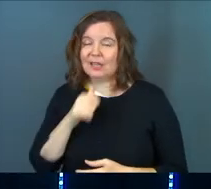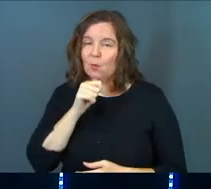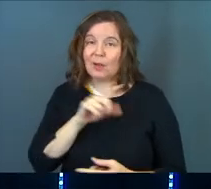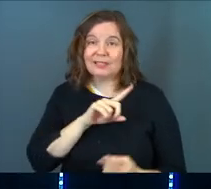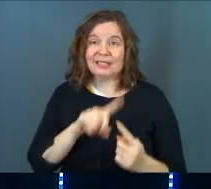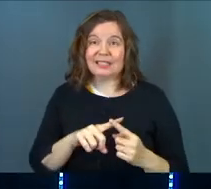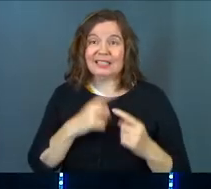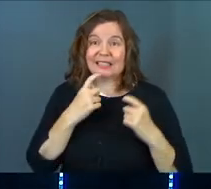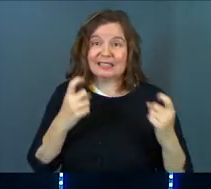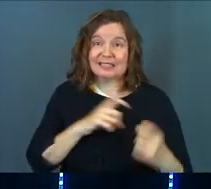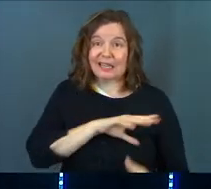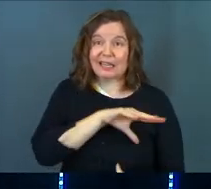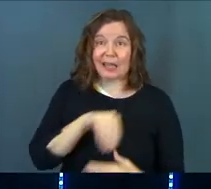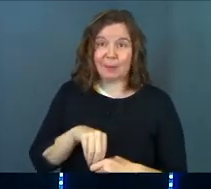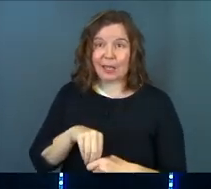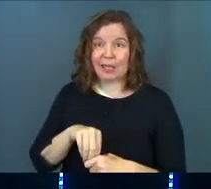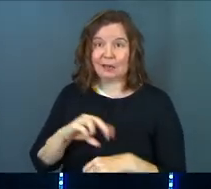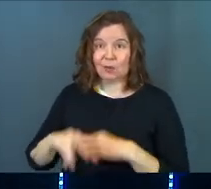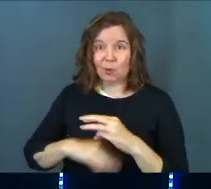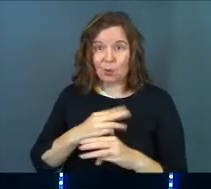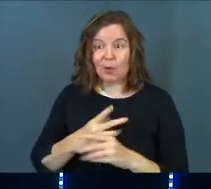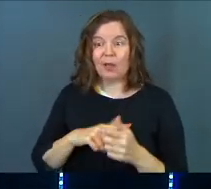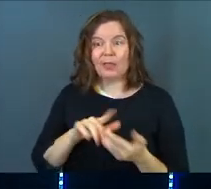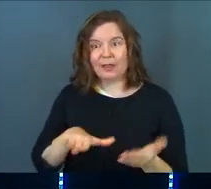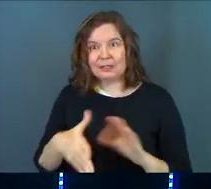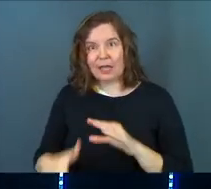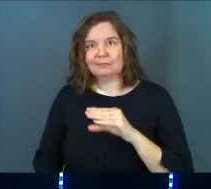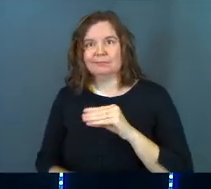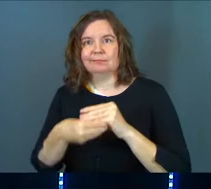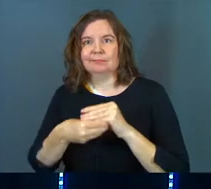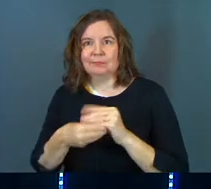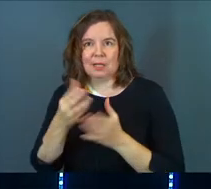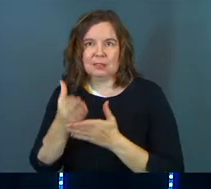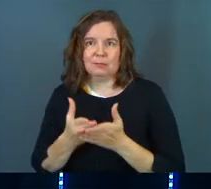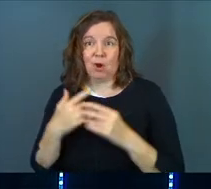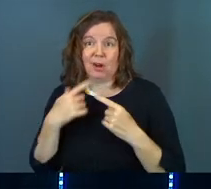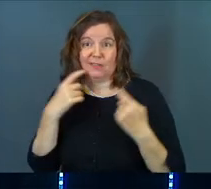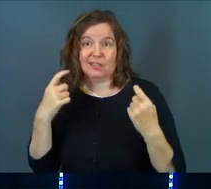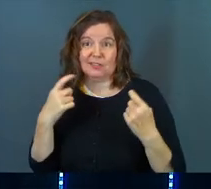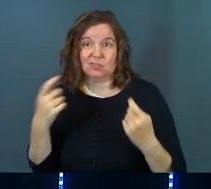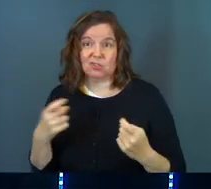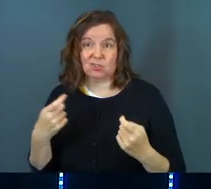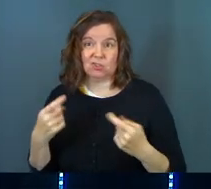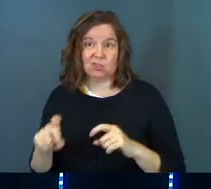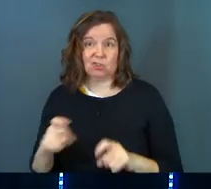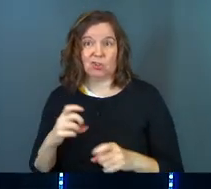It wasn't until sin came into the picture that death entered in as part of this cursed world.